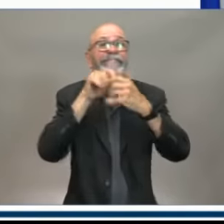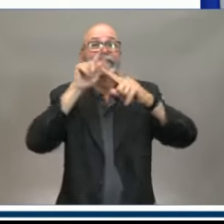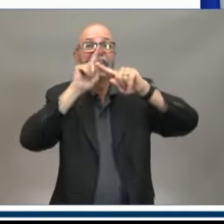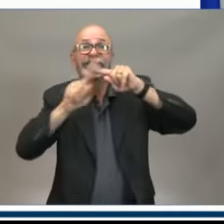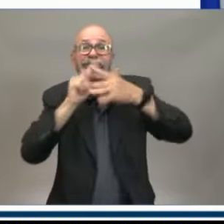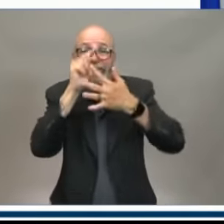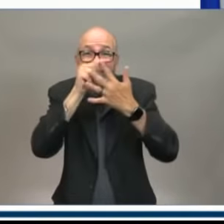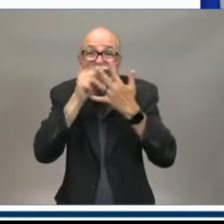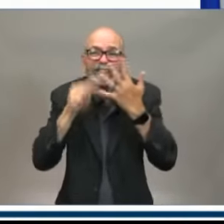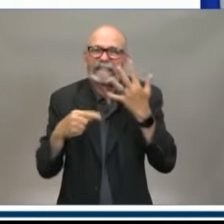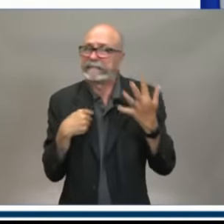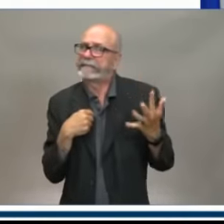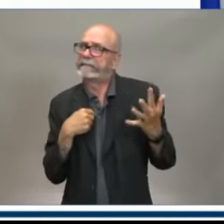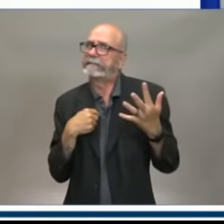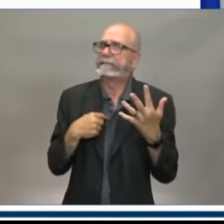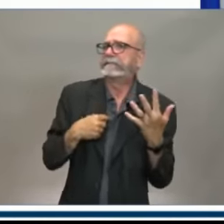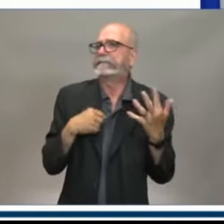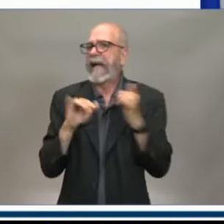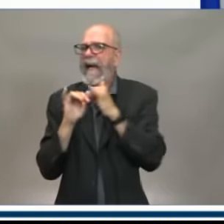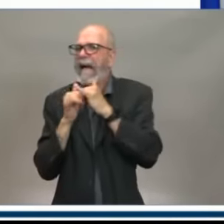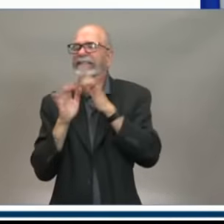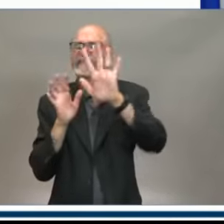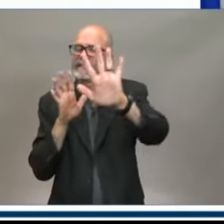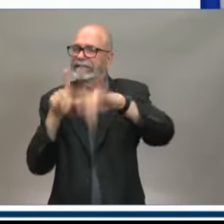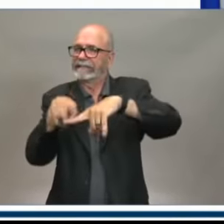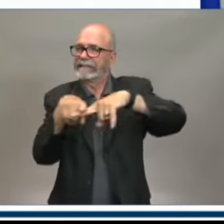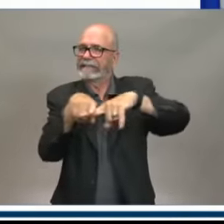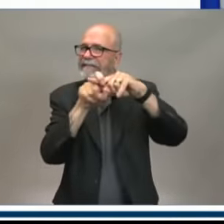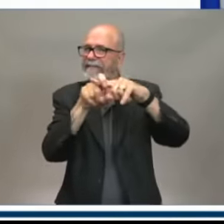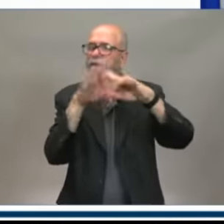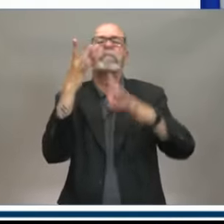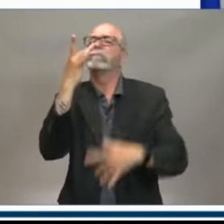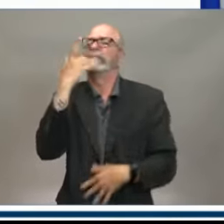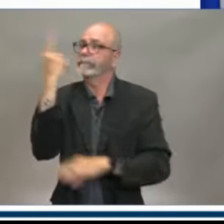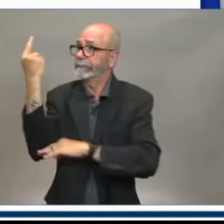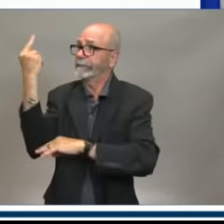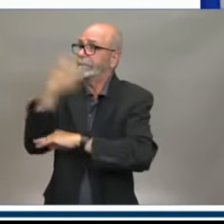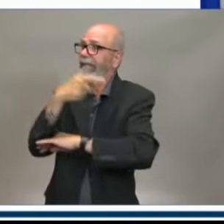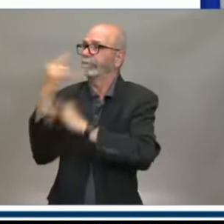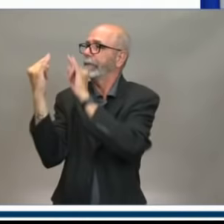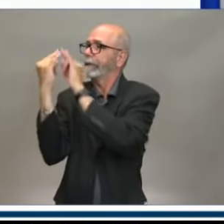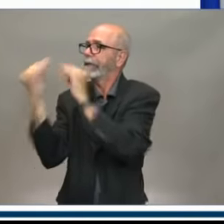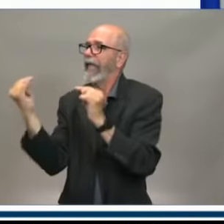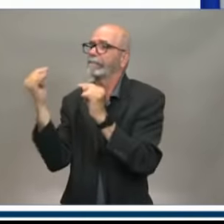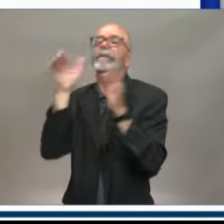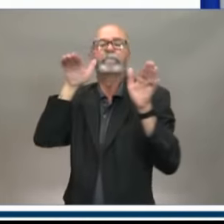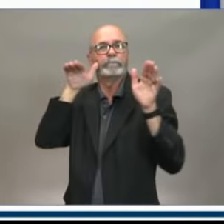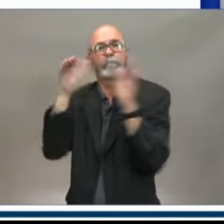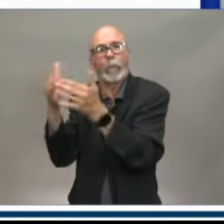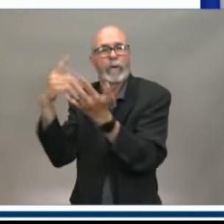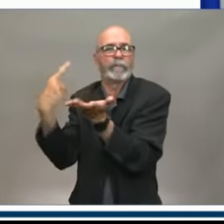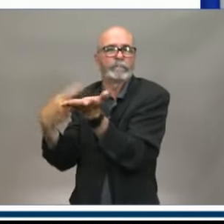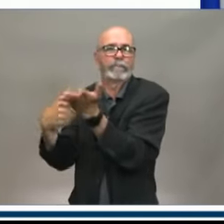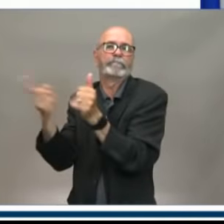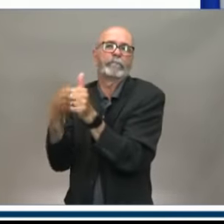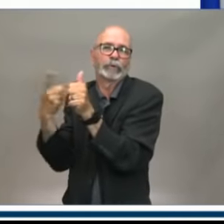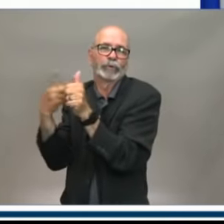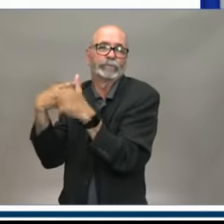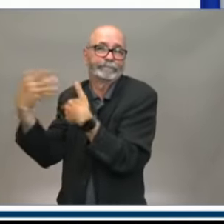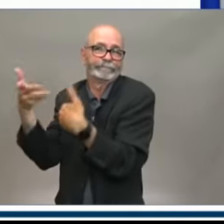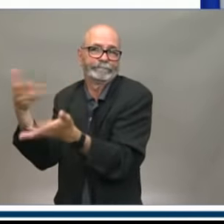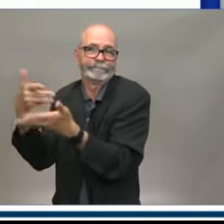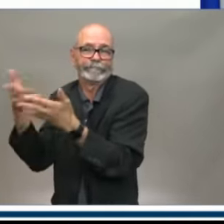is how do we do day camps, so working with and providing the proper protocols. So that will still be ongoing. You will